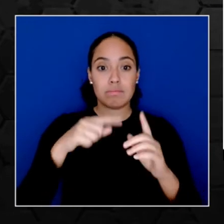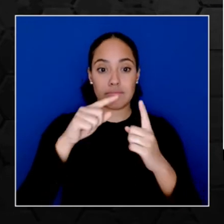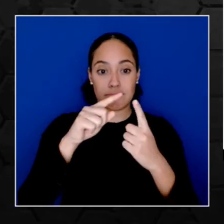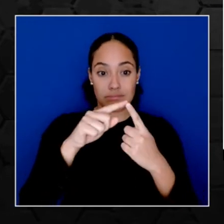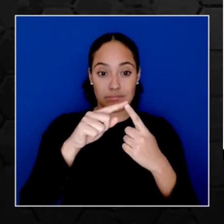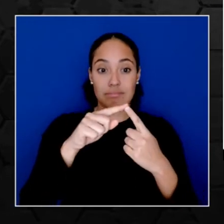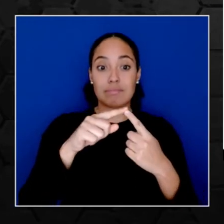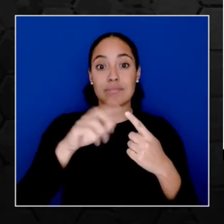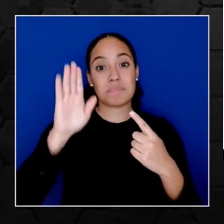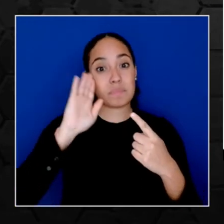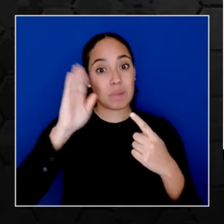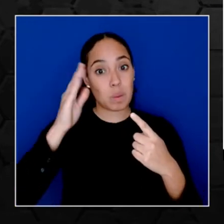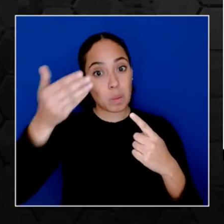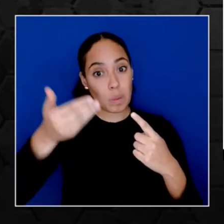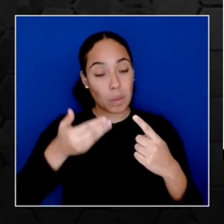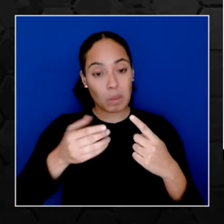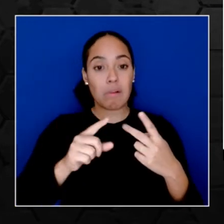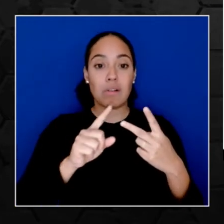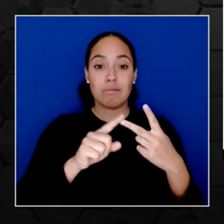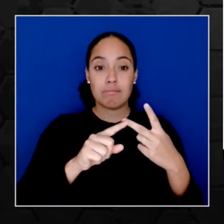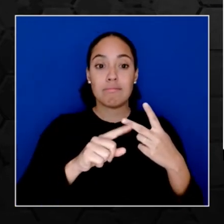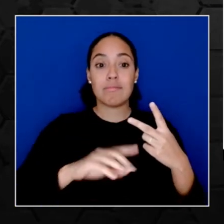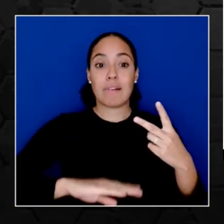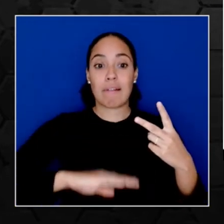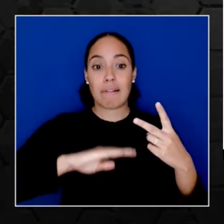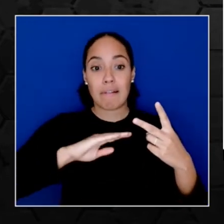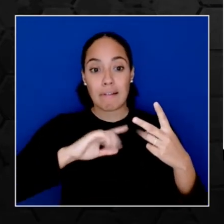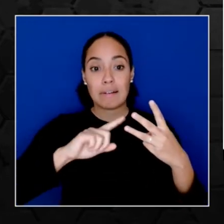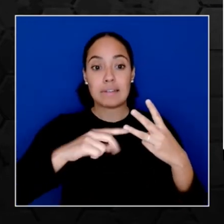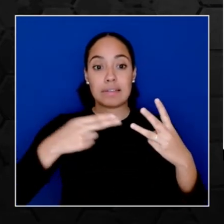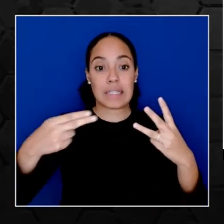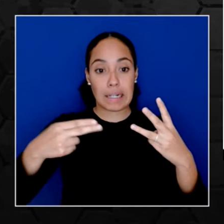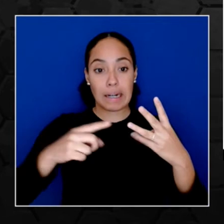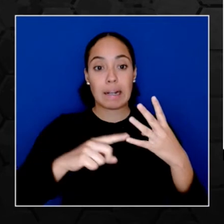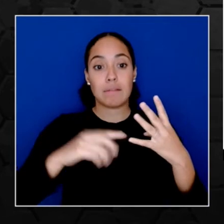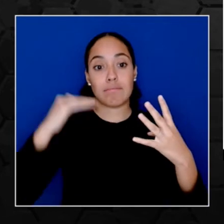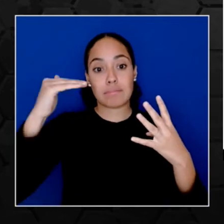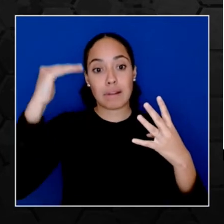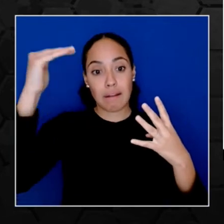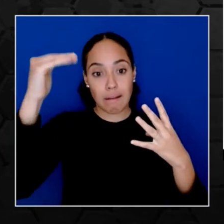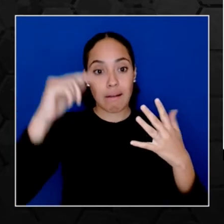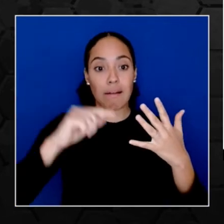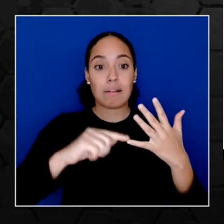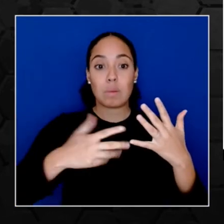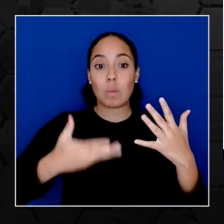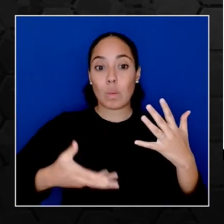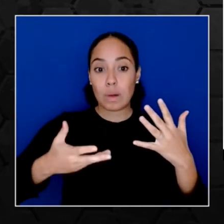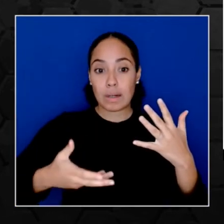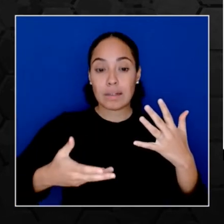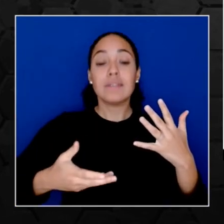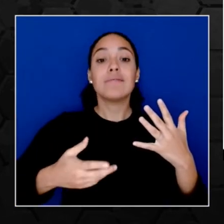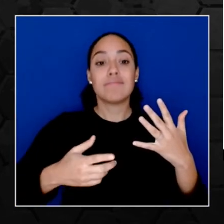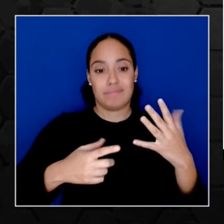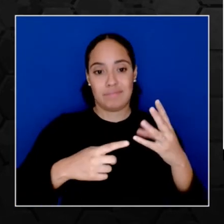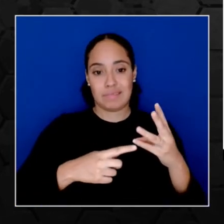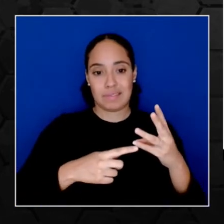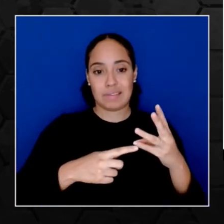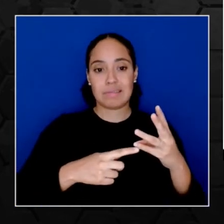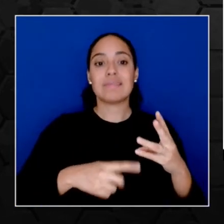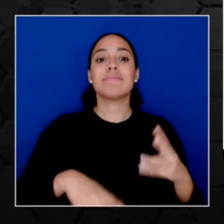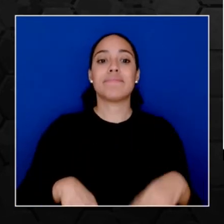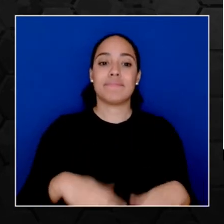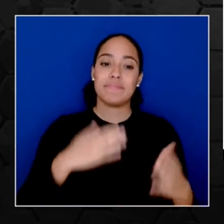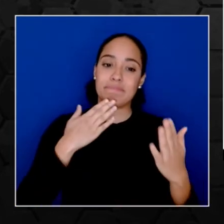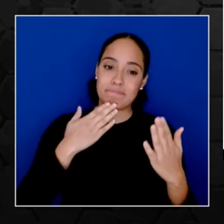vitals. So once this bot is ready, we'll have to click on the save button and then click on exit. With that, we can see